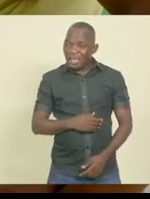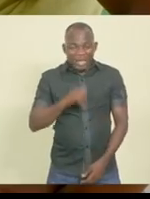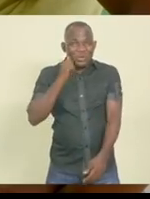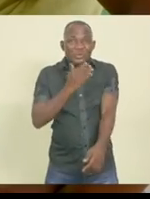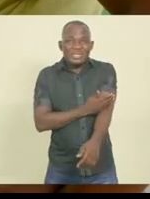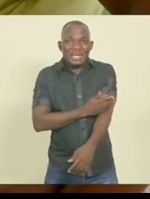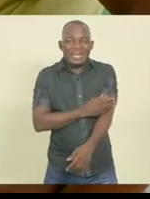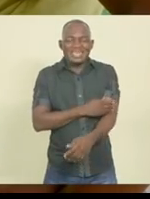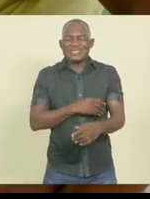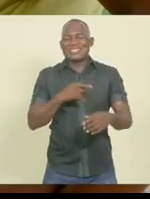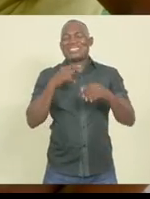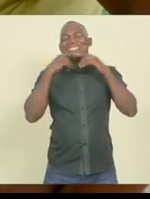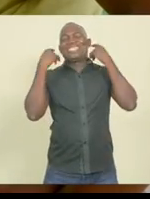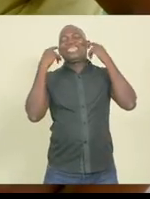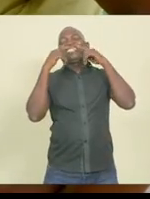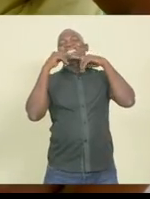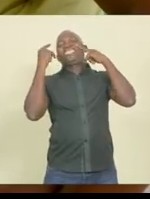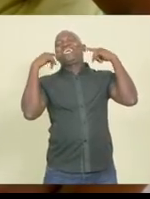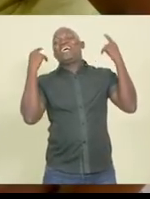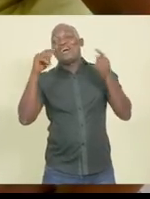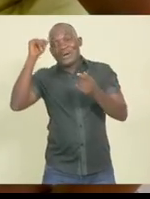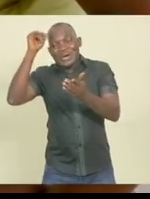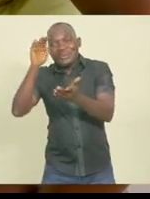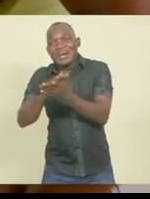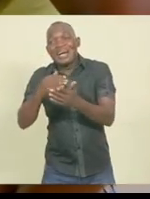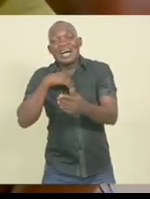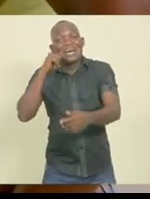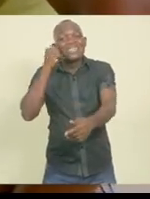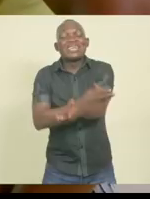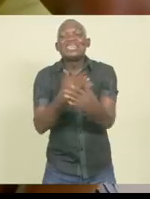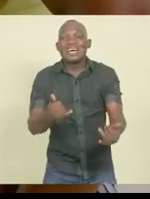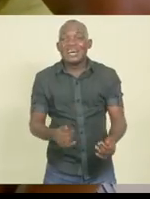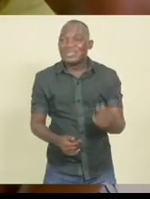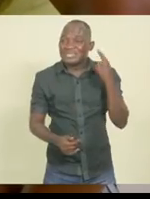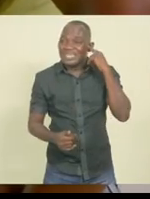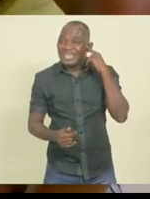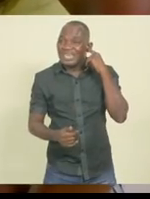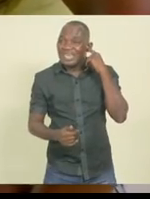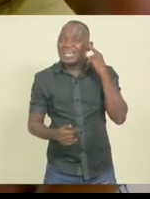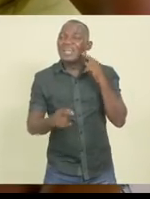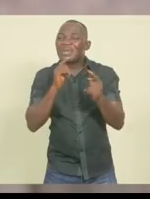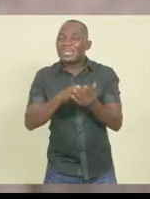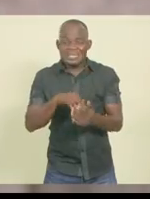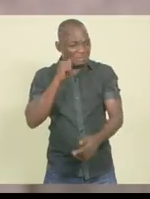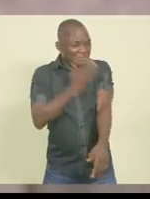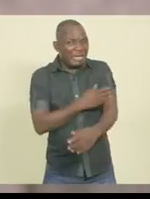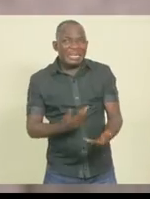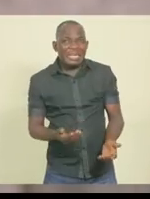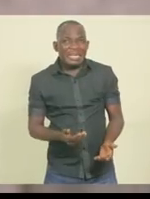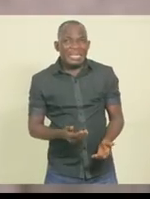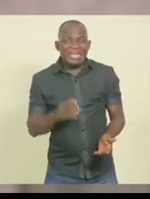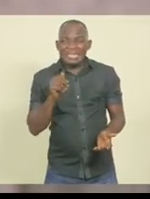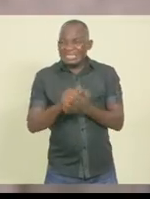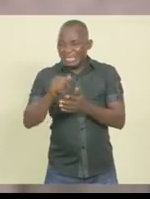I'm sorry, I'm laughing. But did you just hear what she said? A child. That